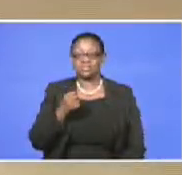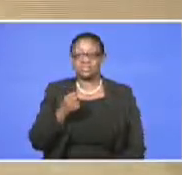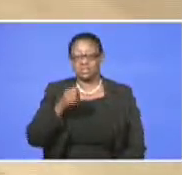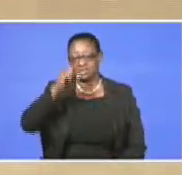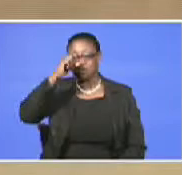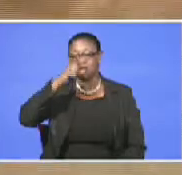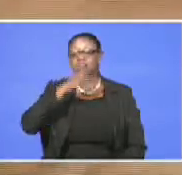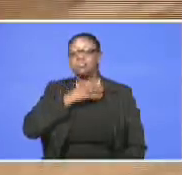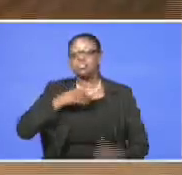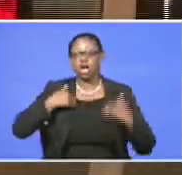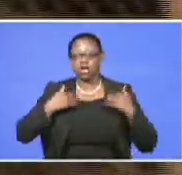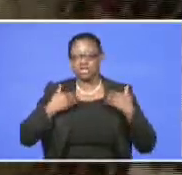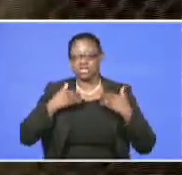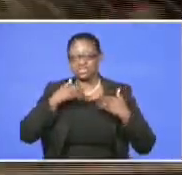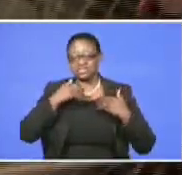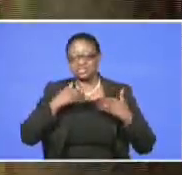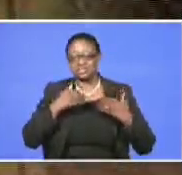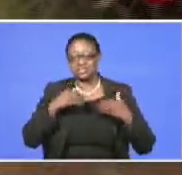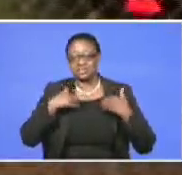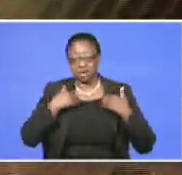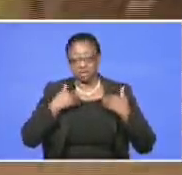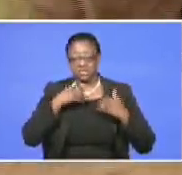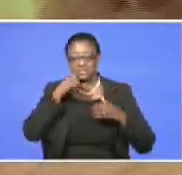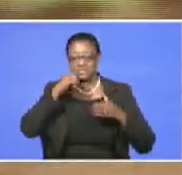explain the way I feel.